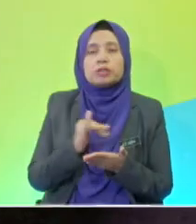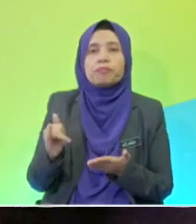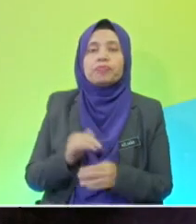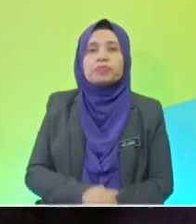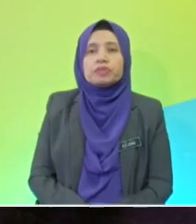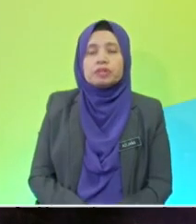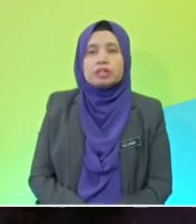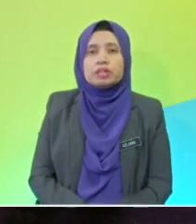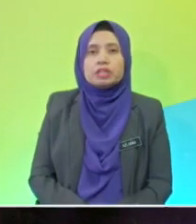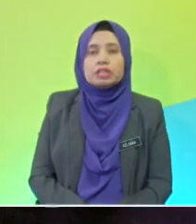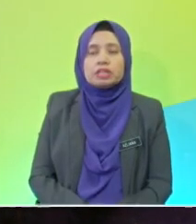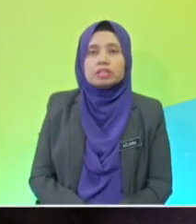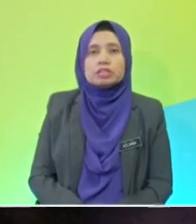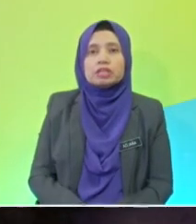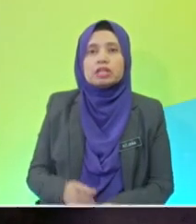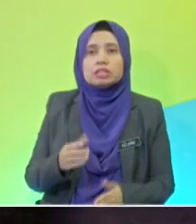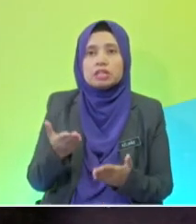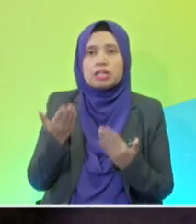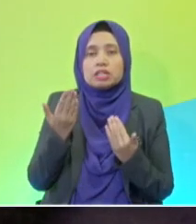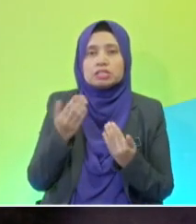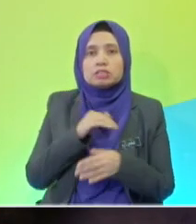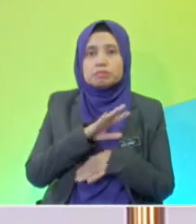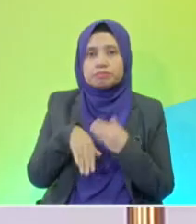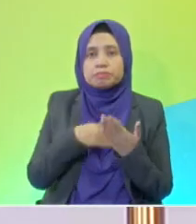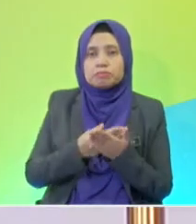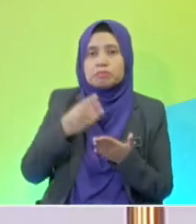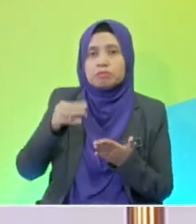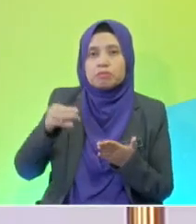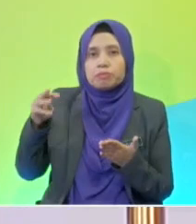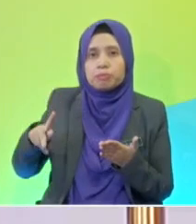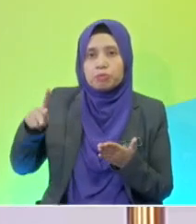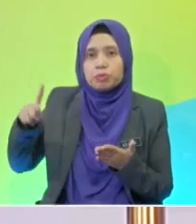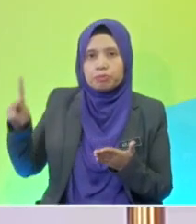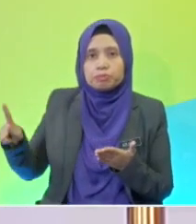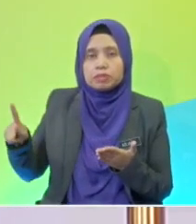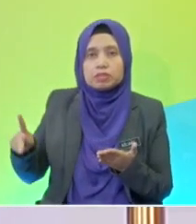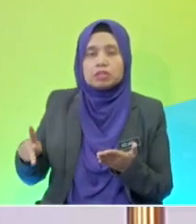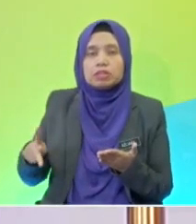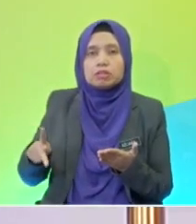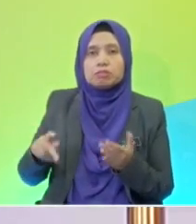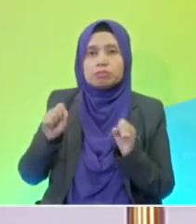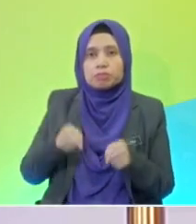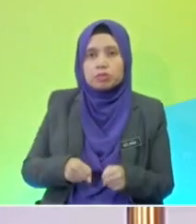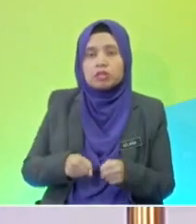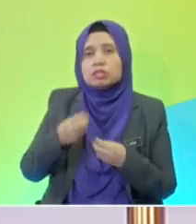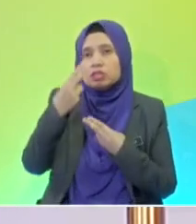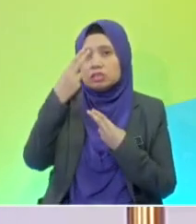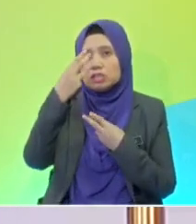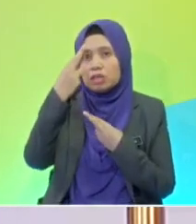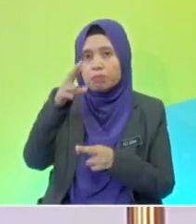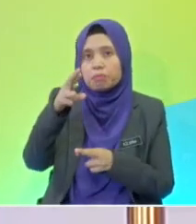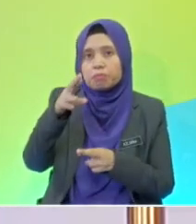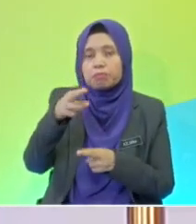right, with that, peoples at home, I'm sure you also have a rough picture how you can reply to Sharif Dole.